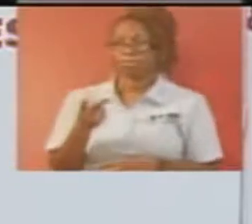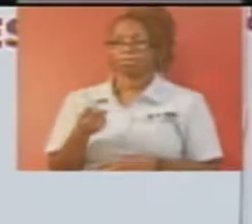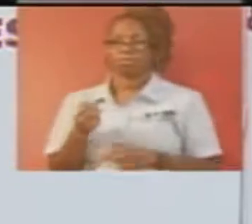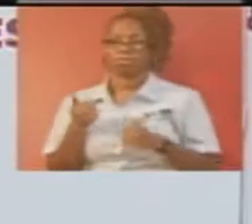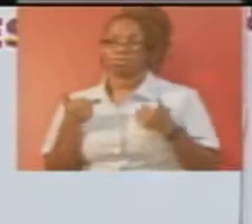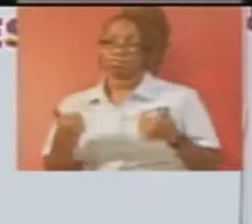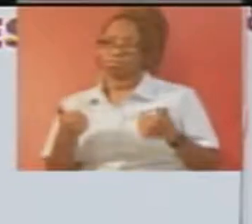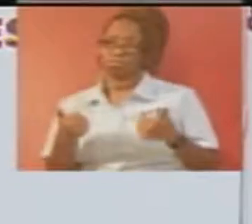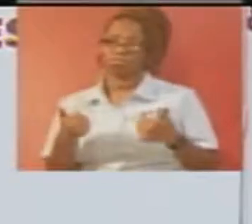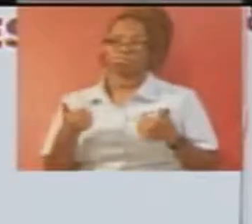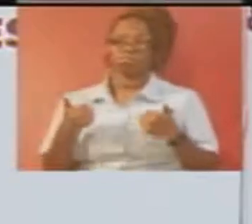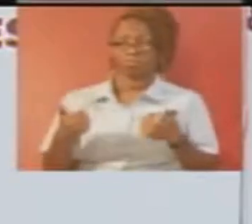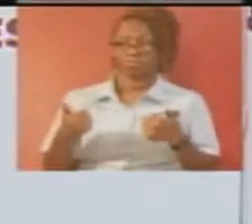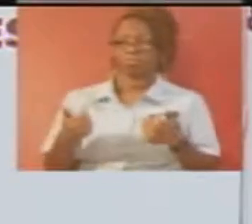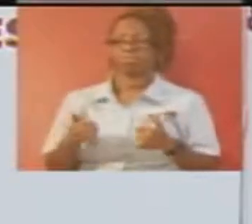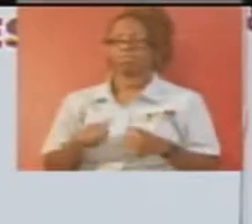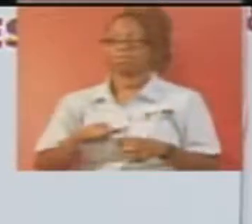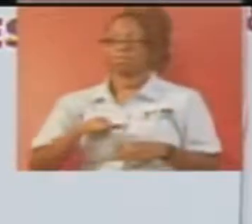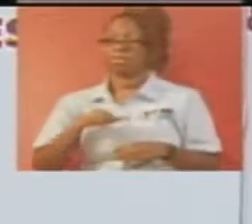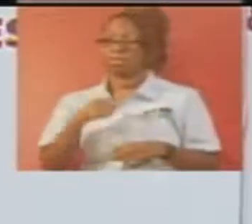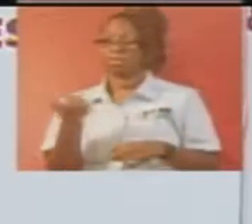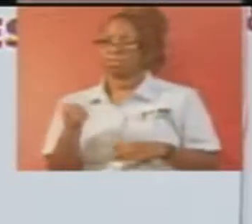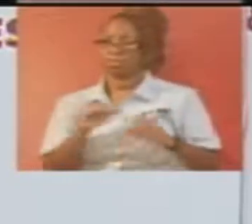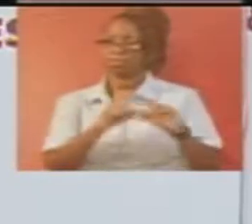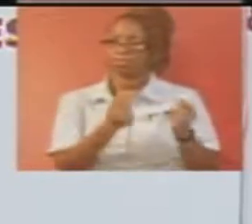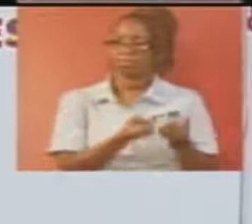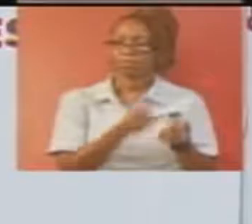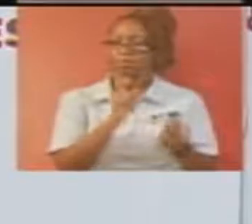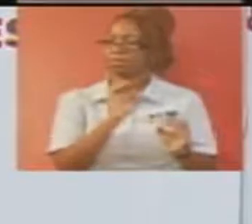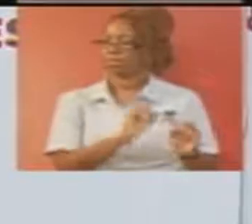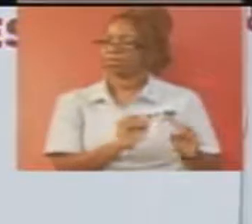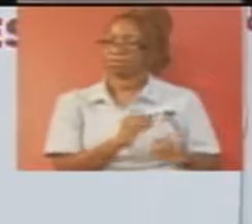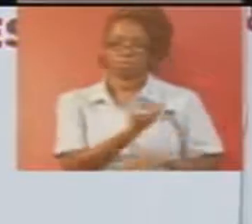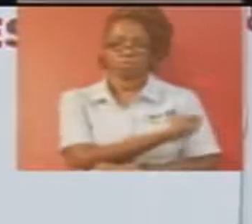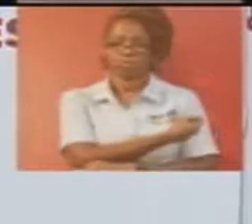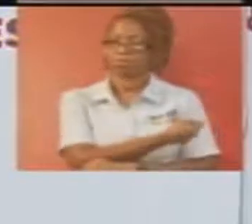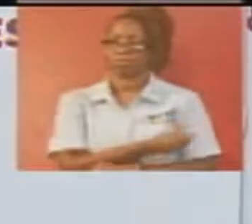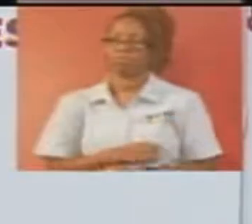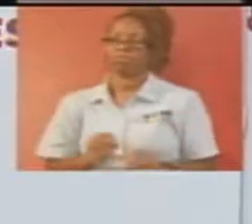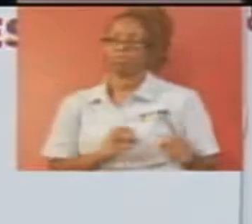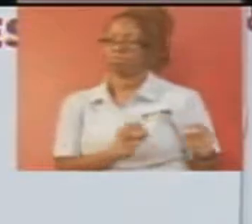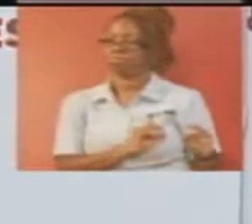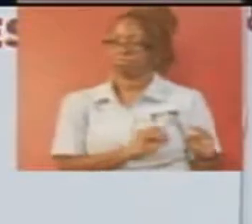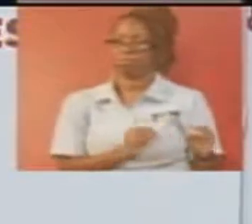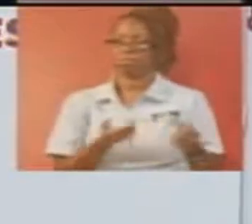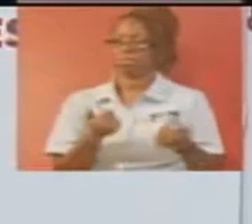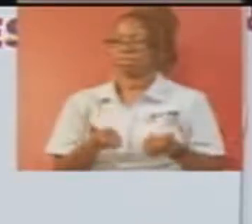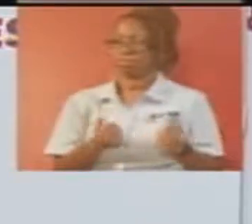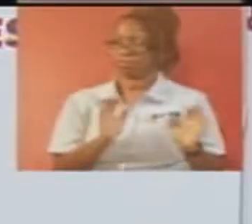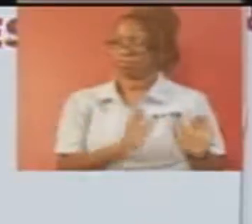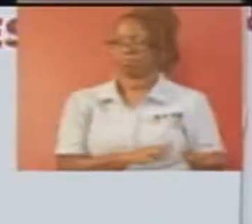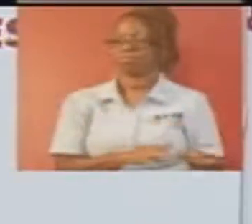So these are interim results. Now, as usual, there have been an avalanche